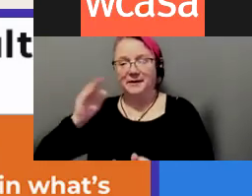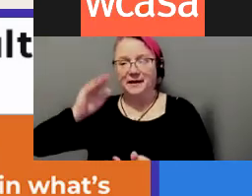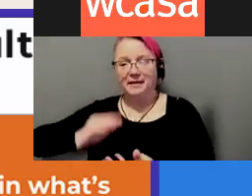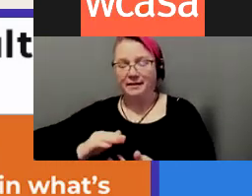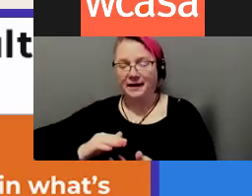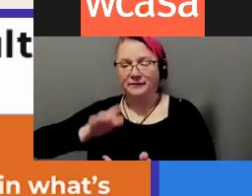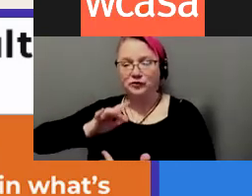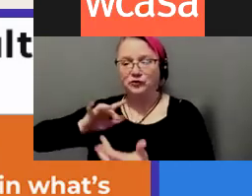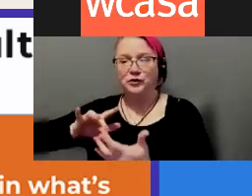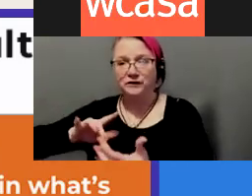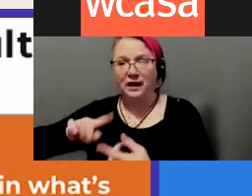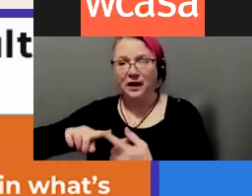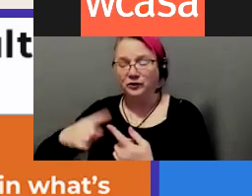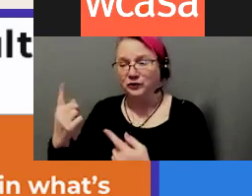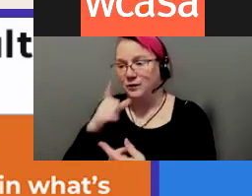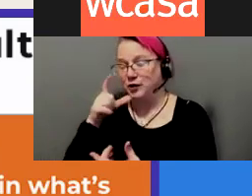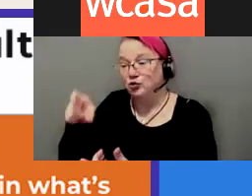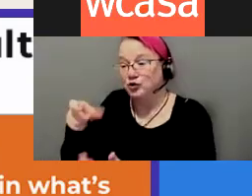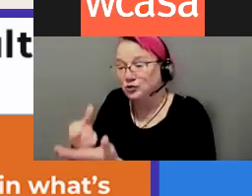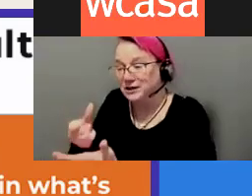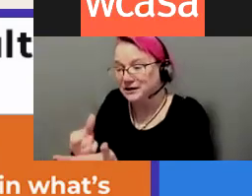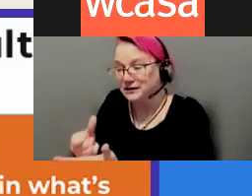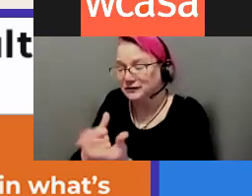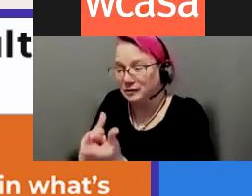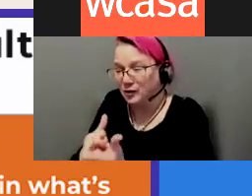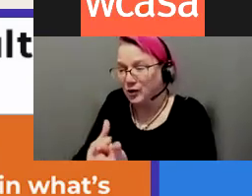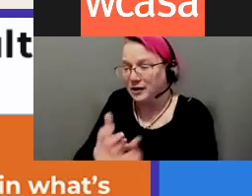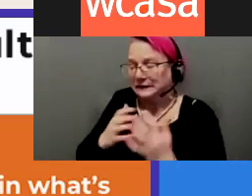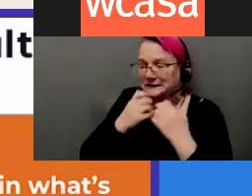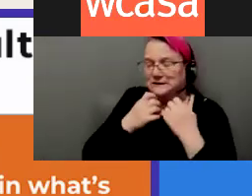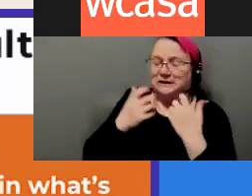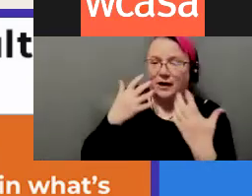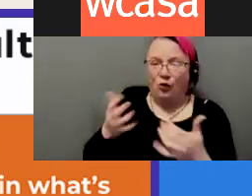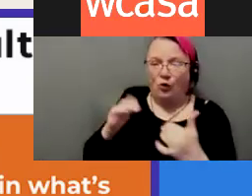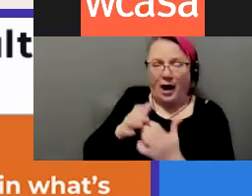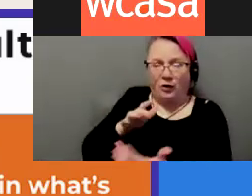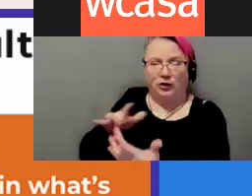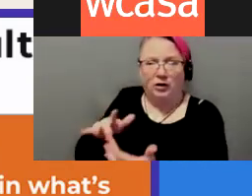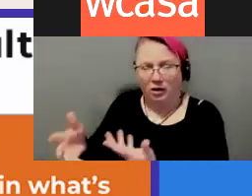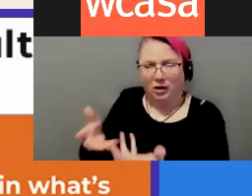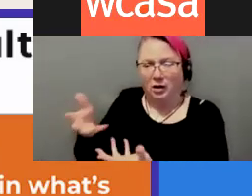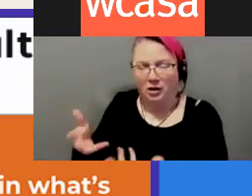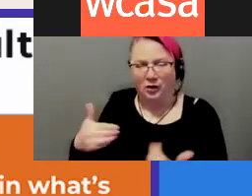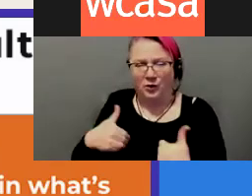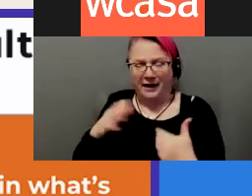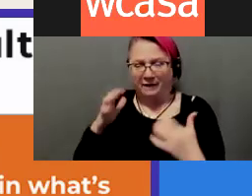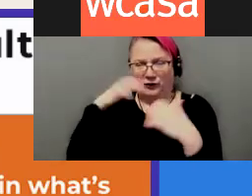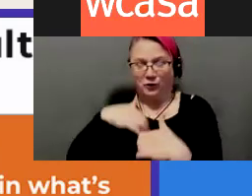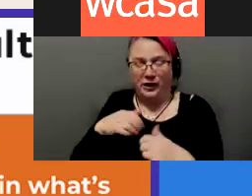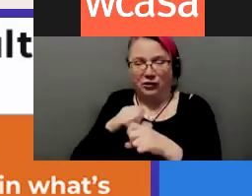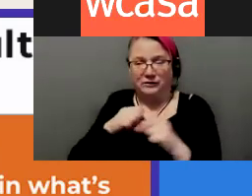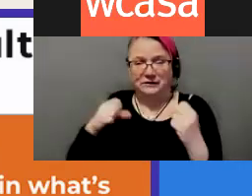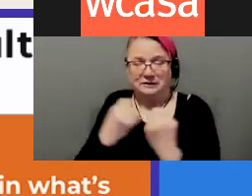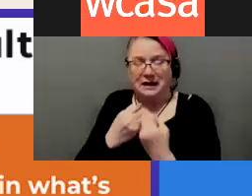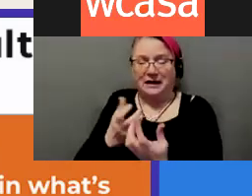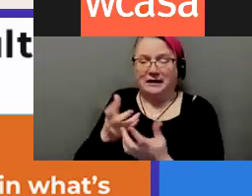to someone who is needing support. And as I have talked about, we have this weird societal aversion to